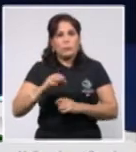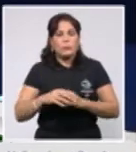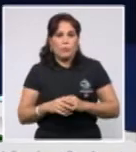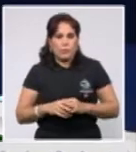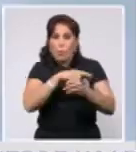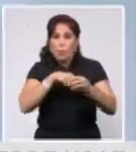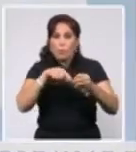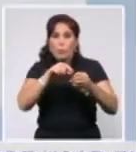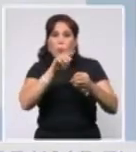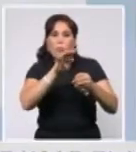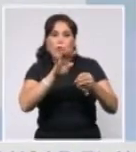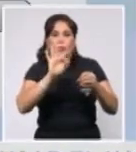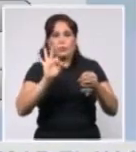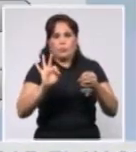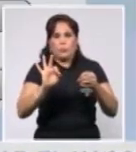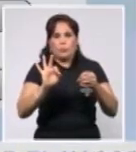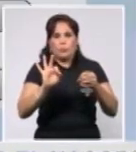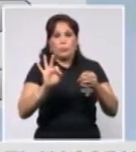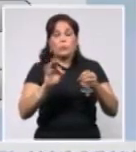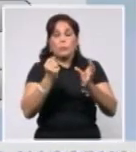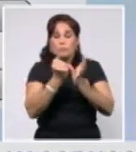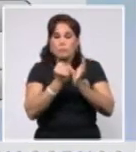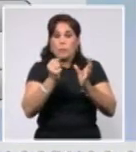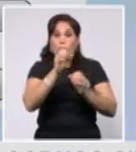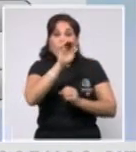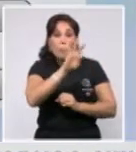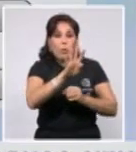laboratories. Of the